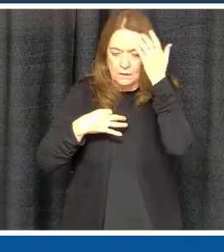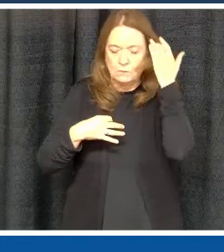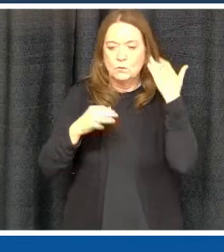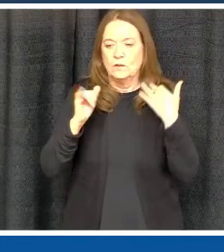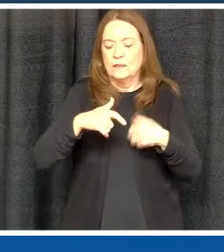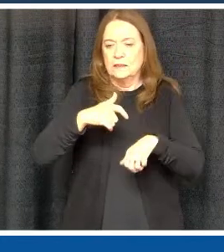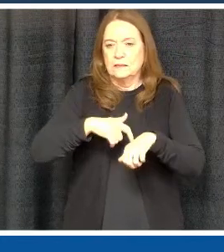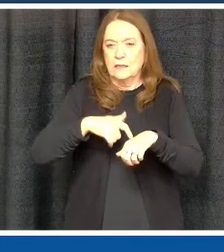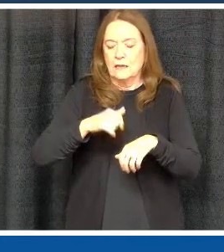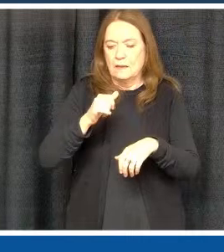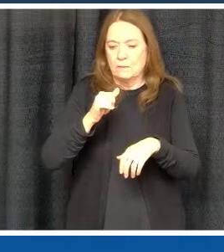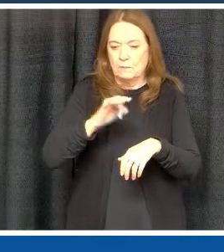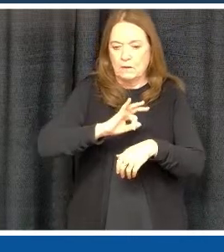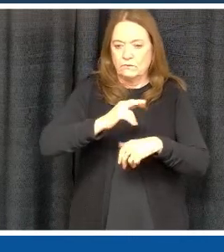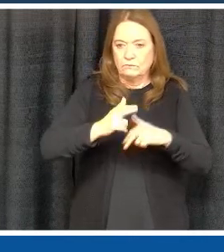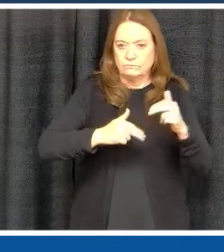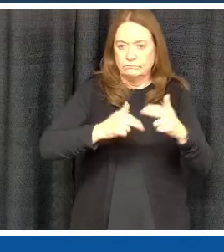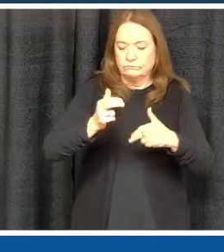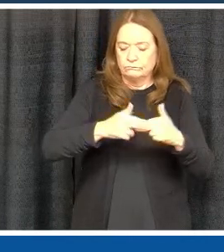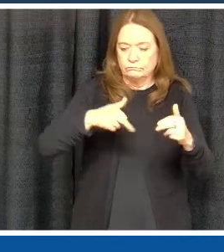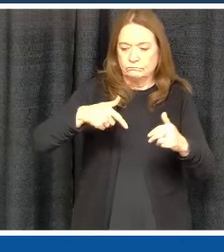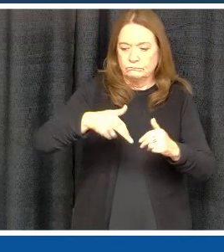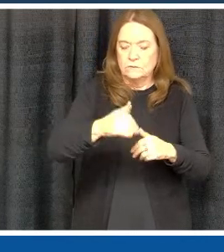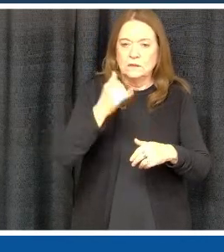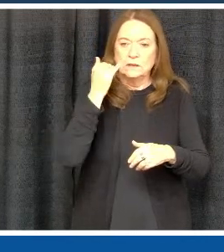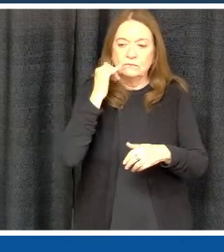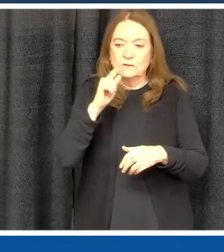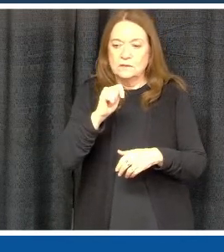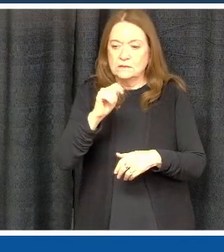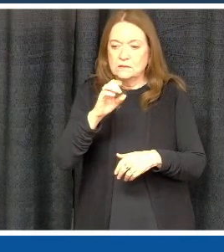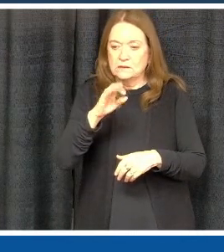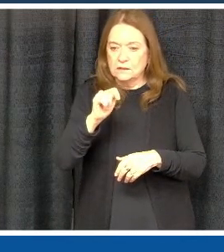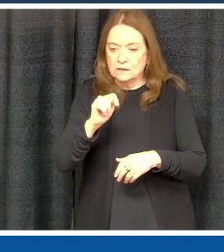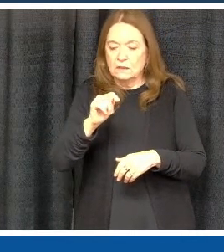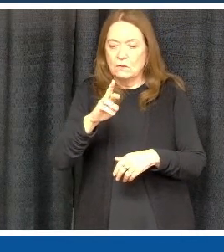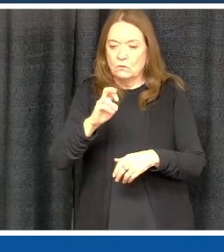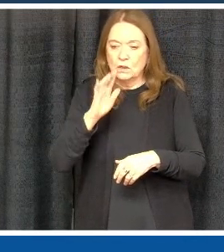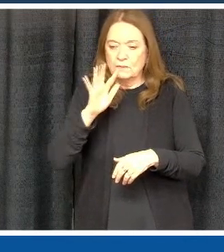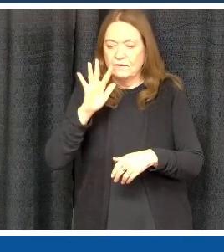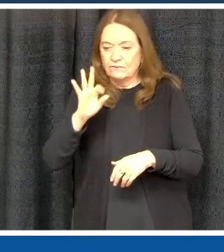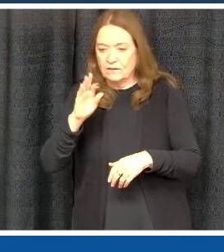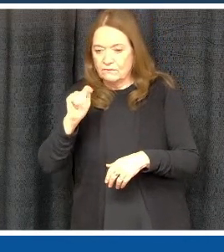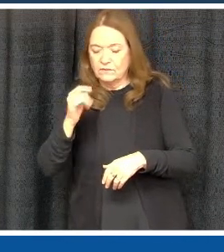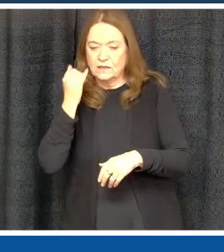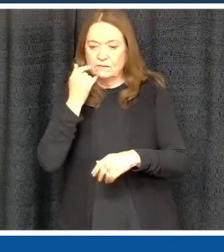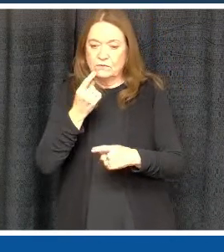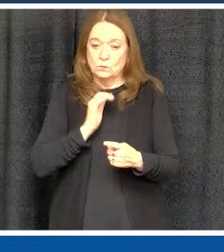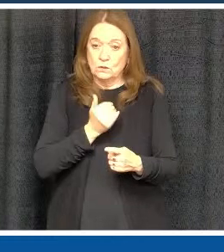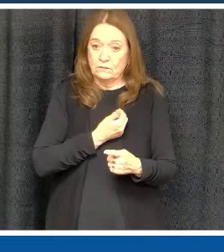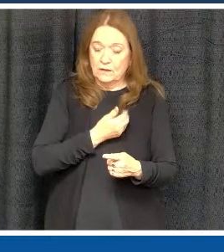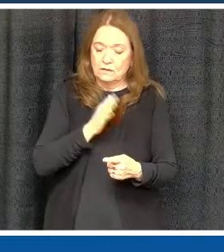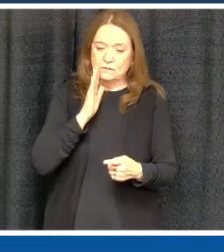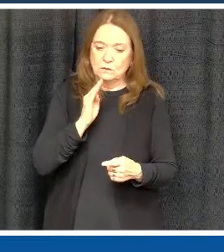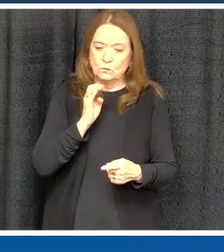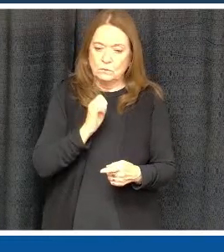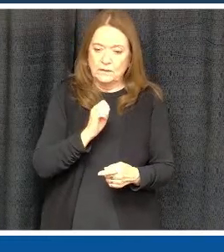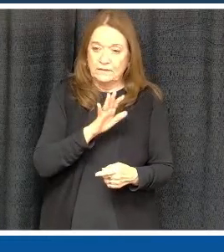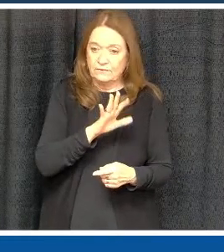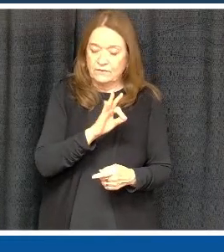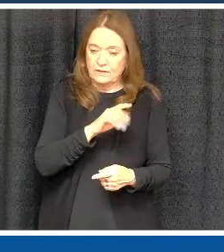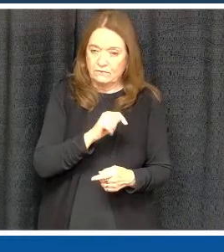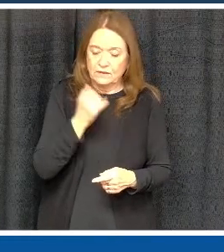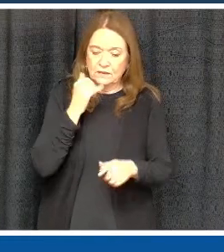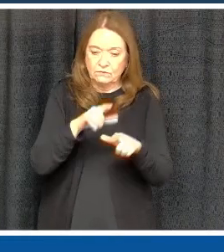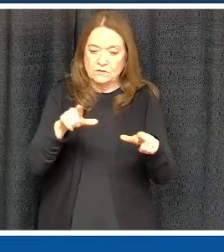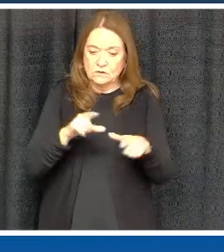time of installation. And that means if it's a TDOT road, it'll be 5 feet. If it's one of our roads, it'll be 5 feet. If it's a